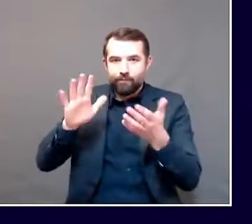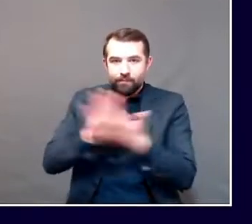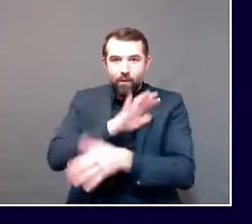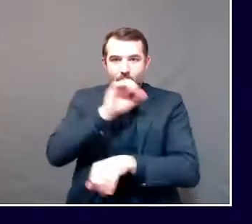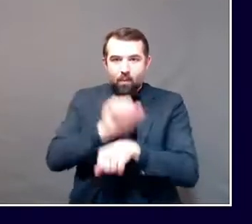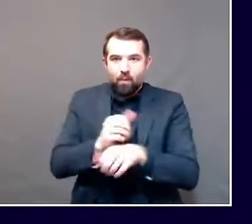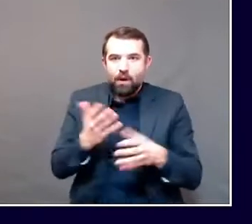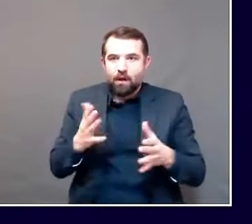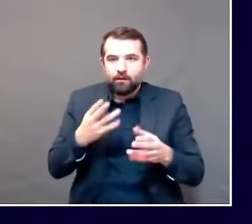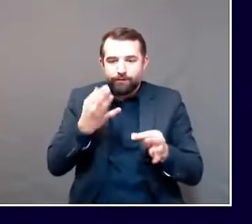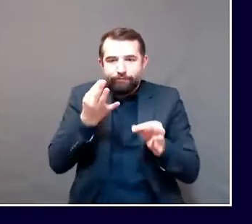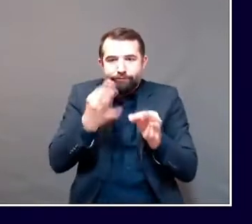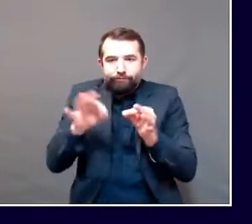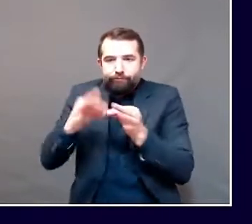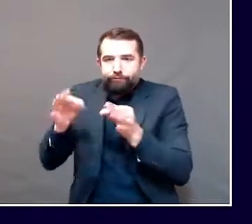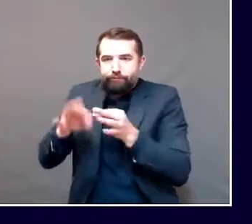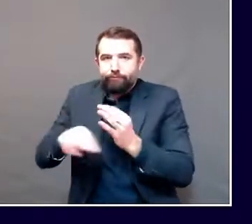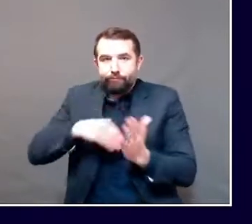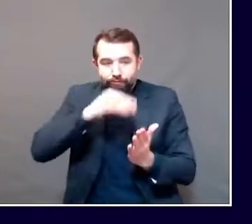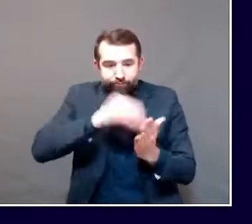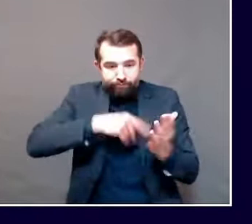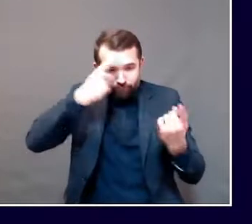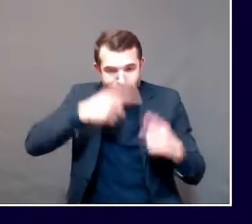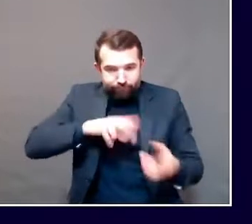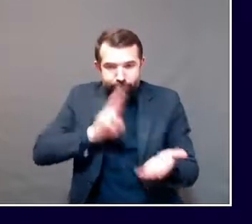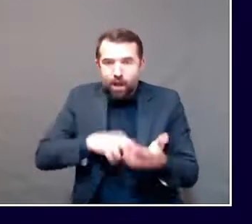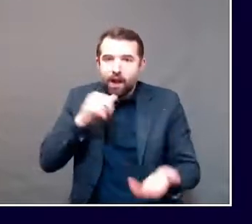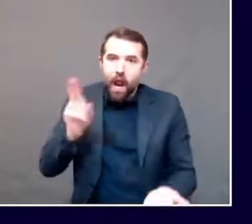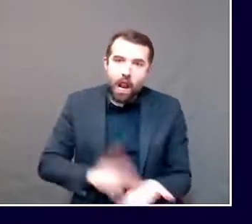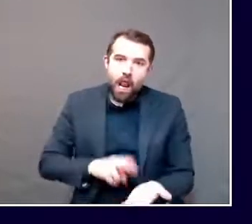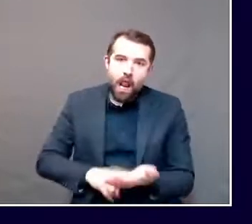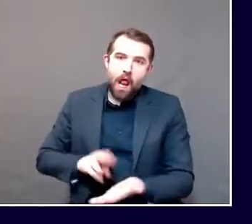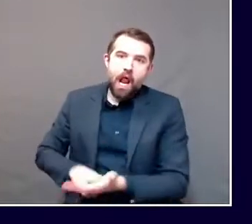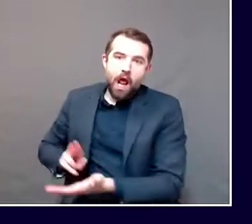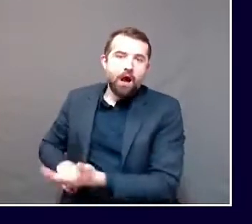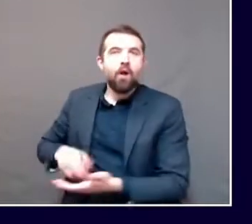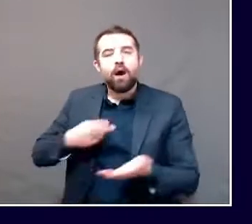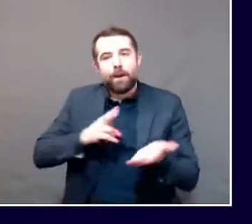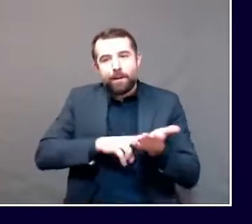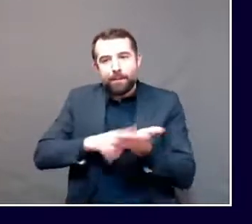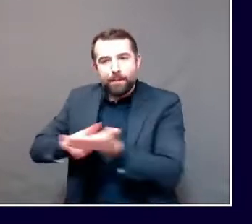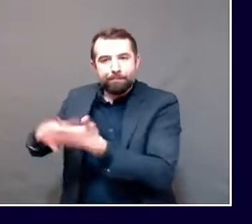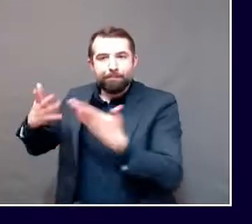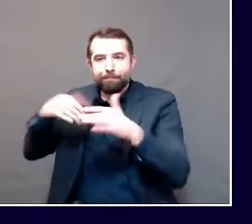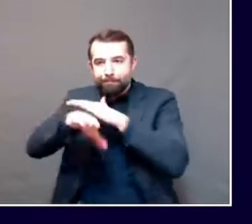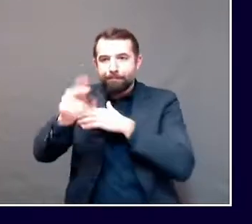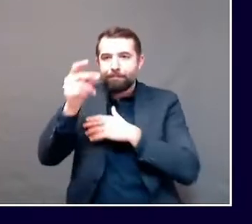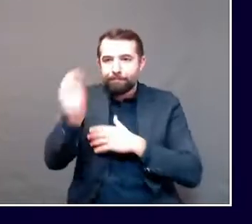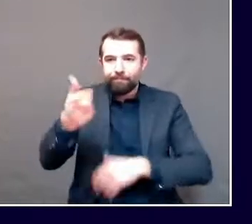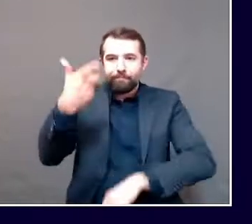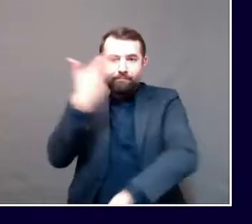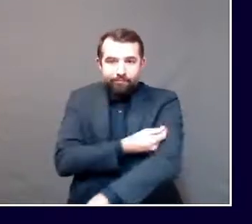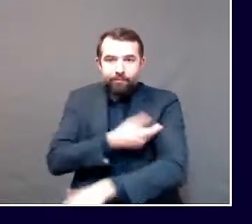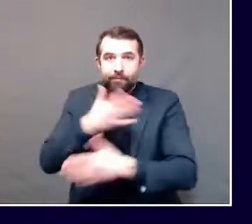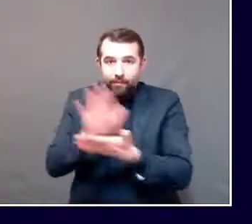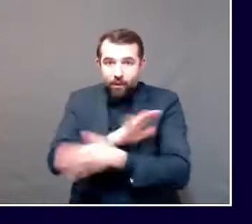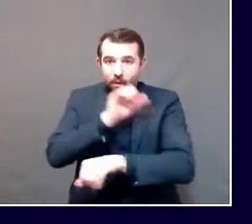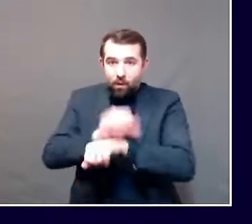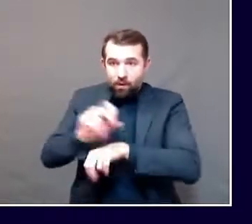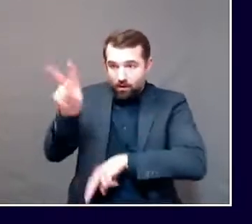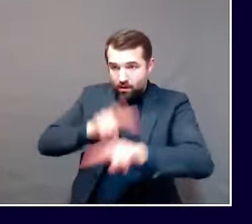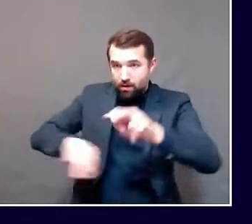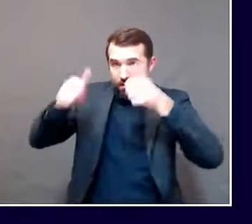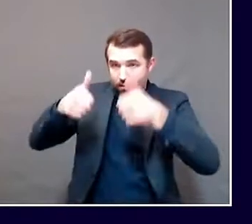The consent form should be done ahead of time. We should be aiming to have people in and out as quickly as possible, A, because